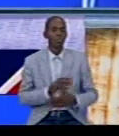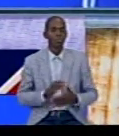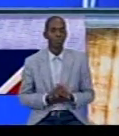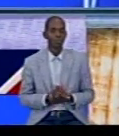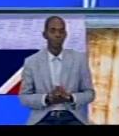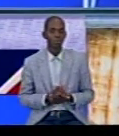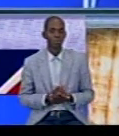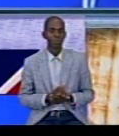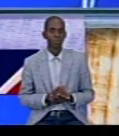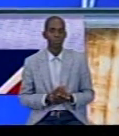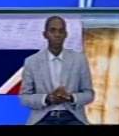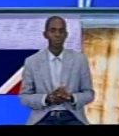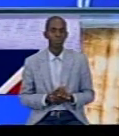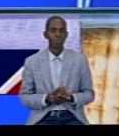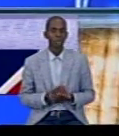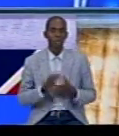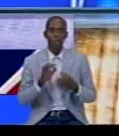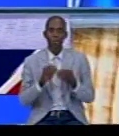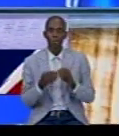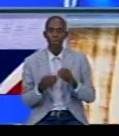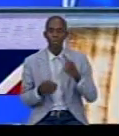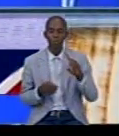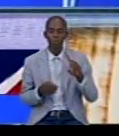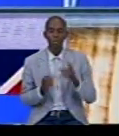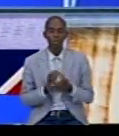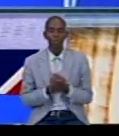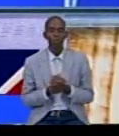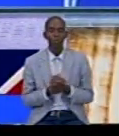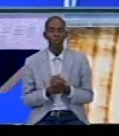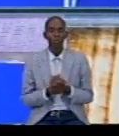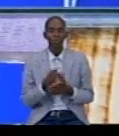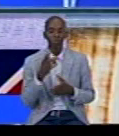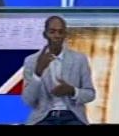wisdom and might. Number one is the